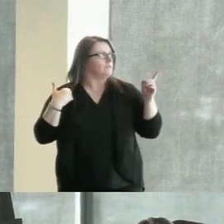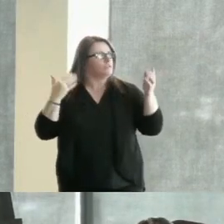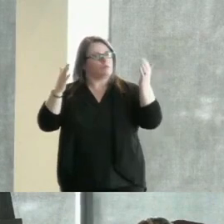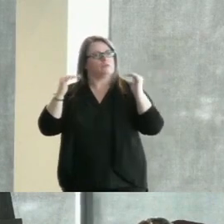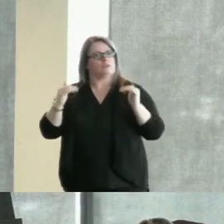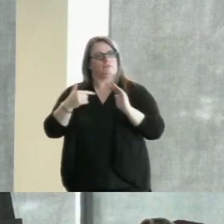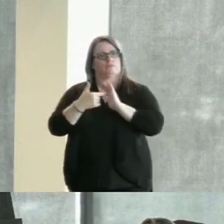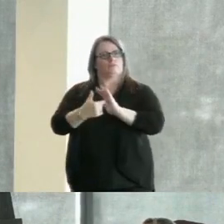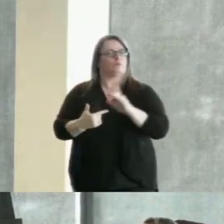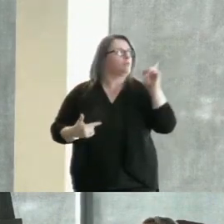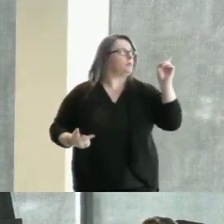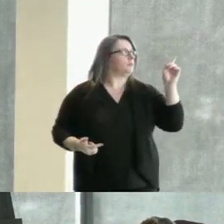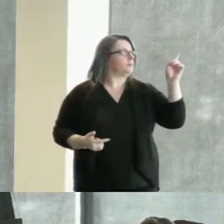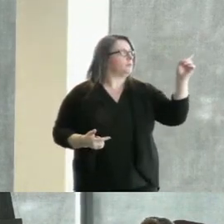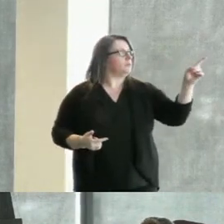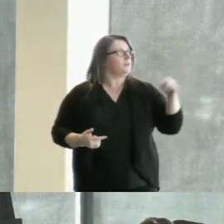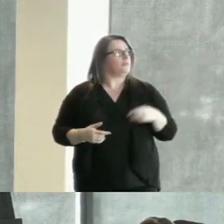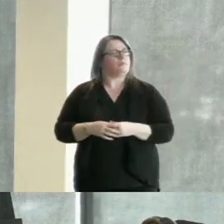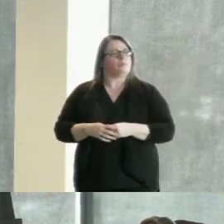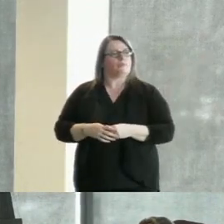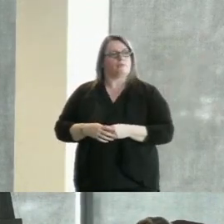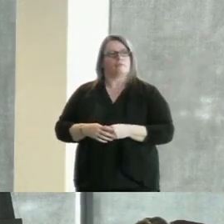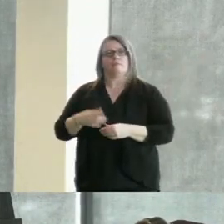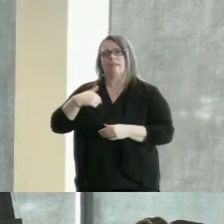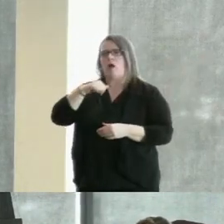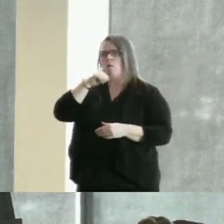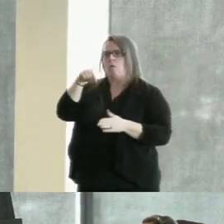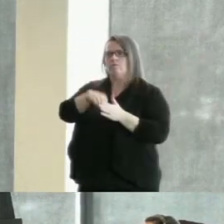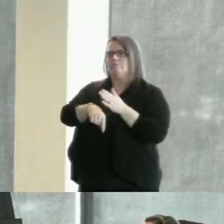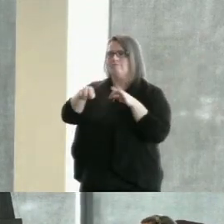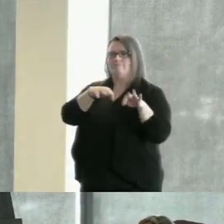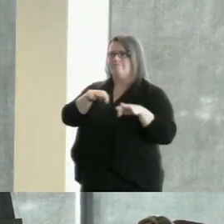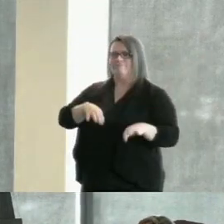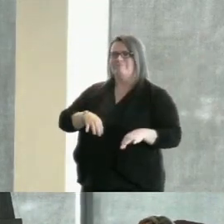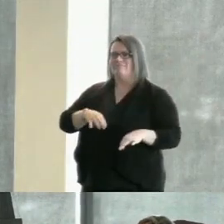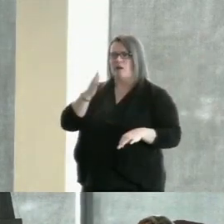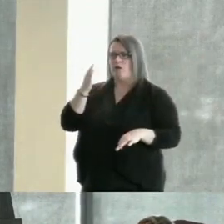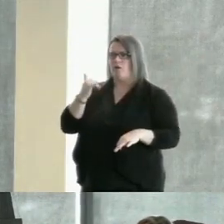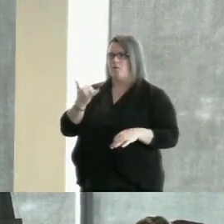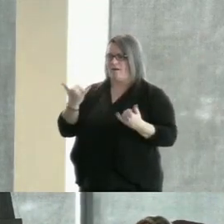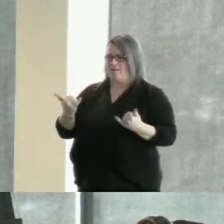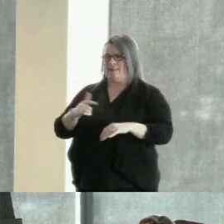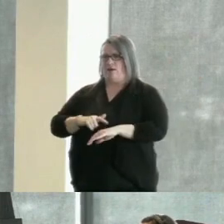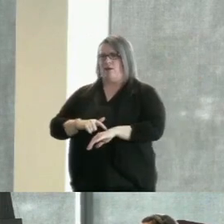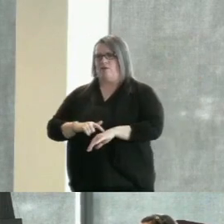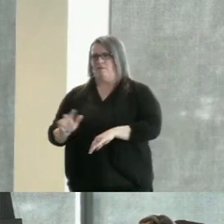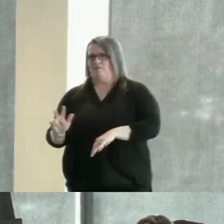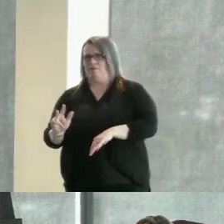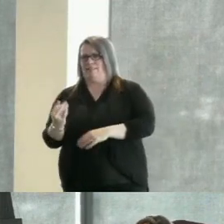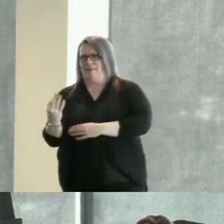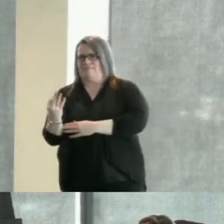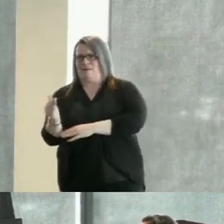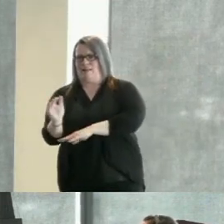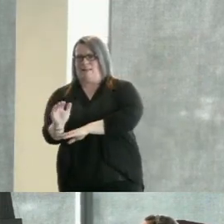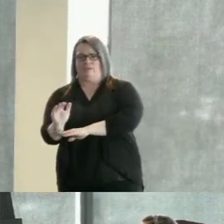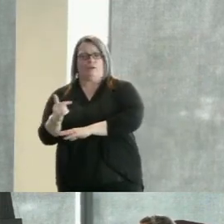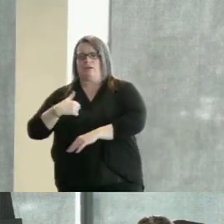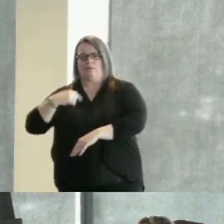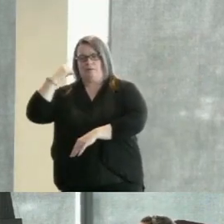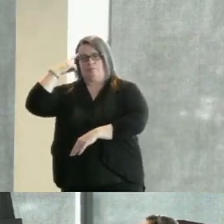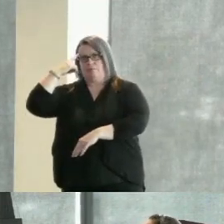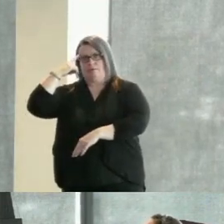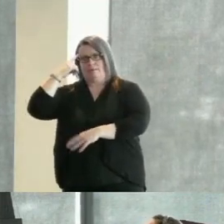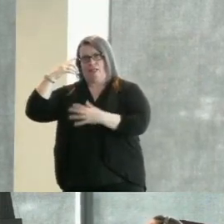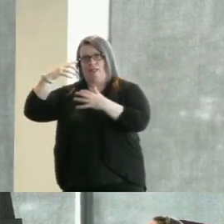slide, I won't describe this because it's 3 p.m. on a Friday. My brain doesn't have the ability to do